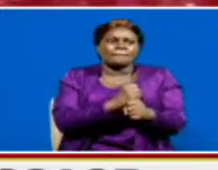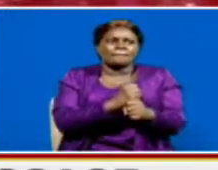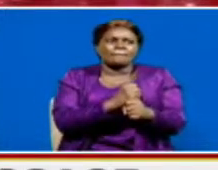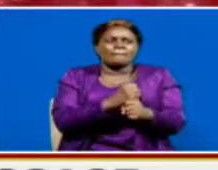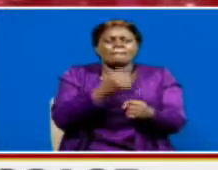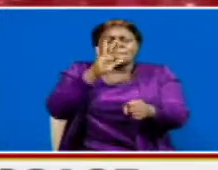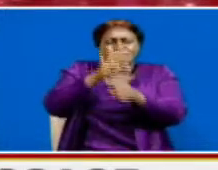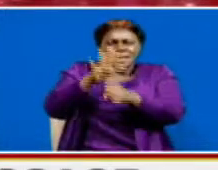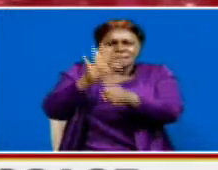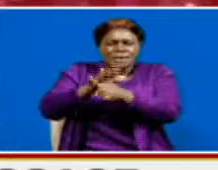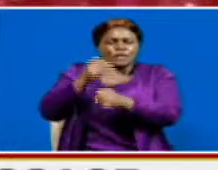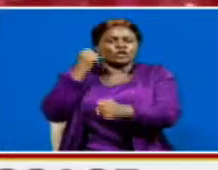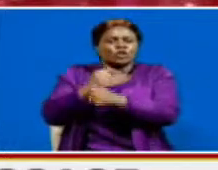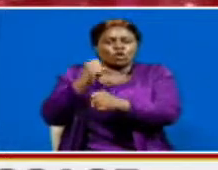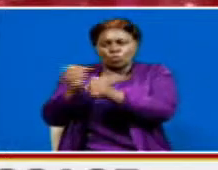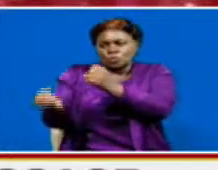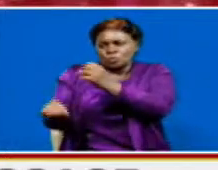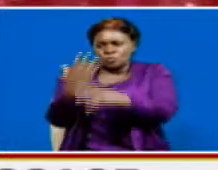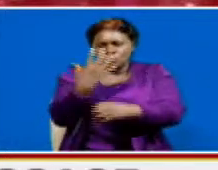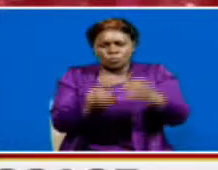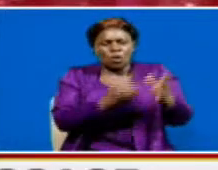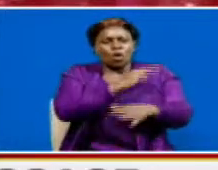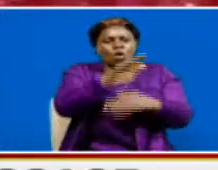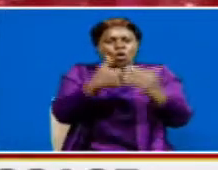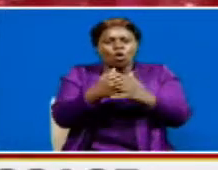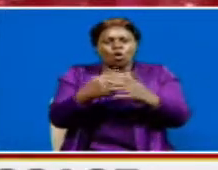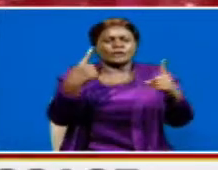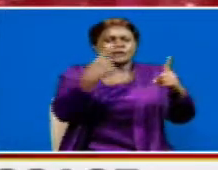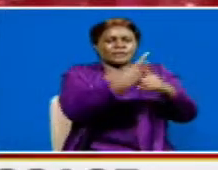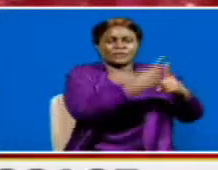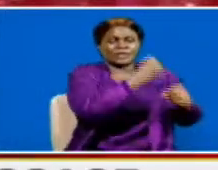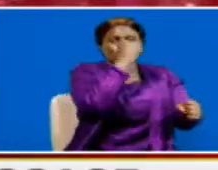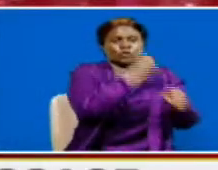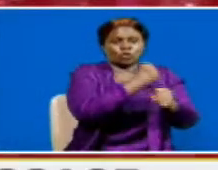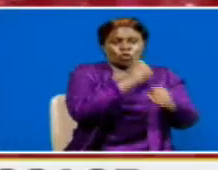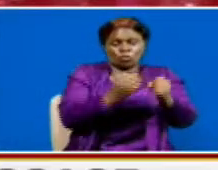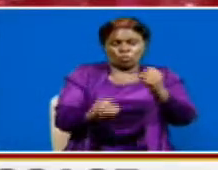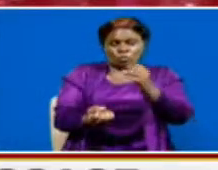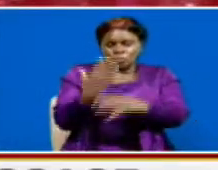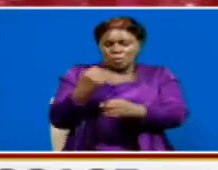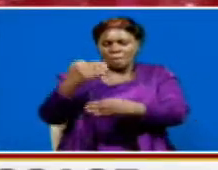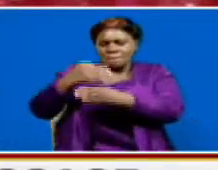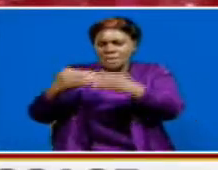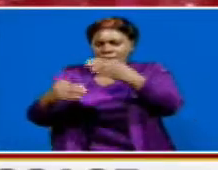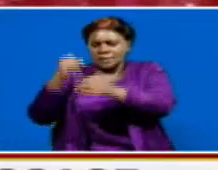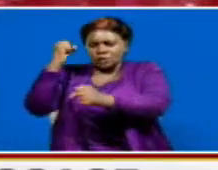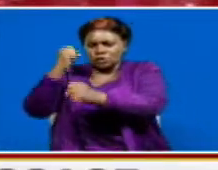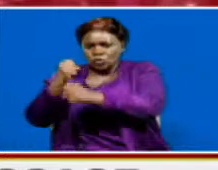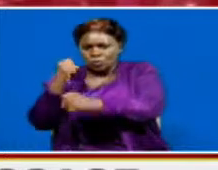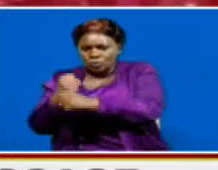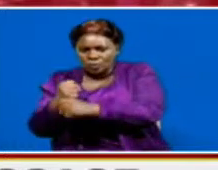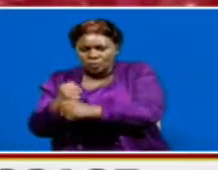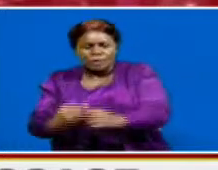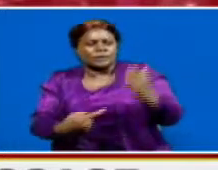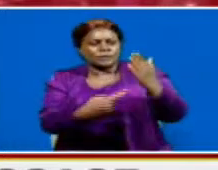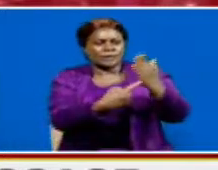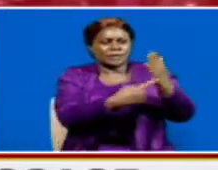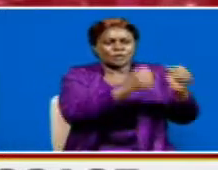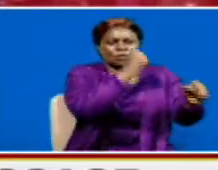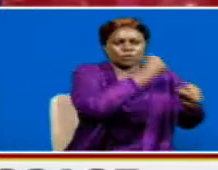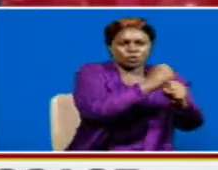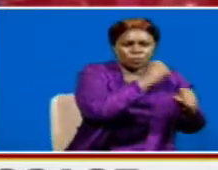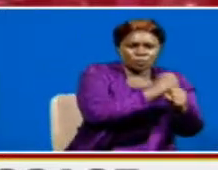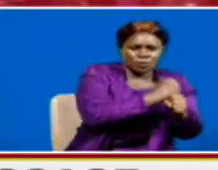millions of jobs, all types of jobs, construction jobs, technical